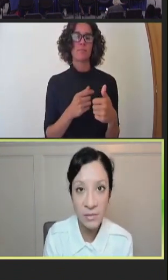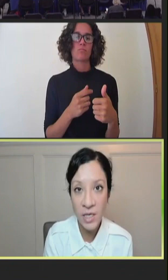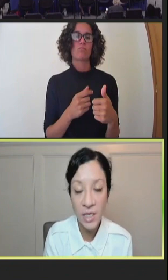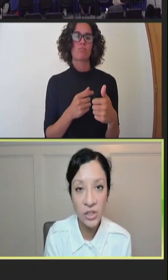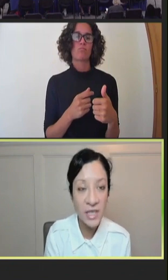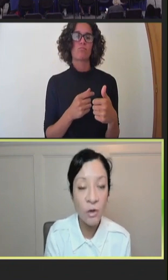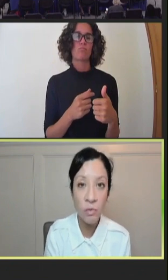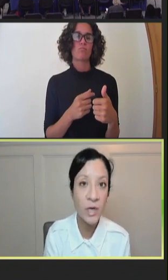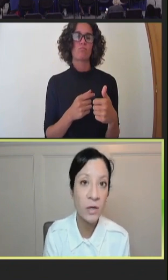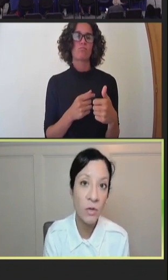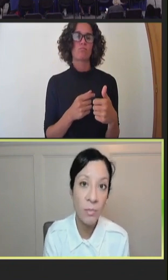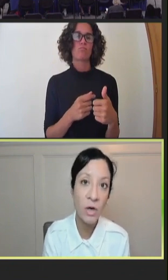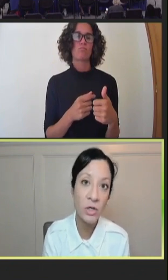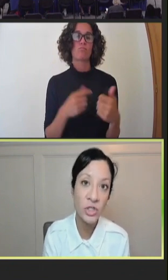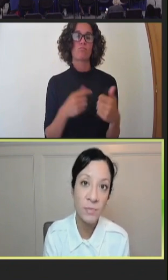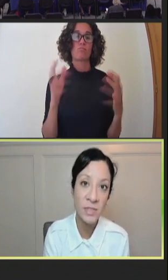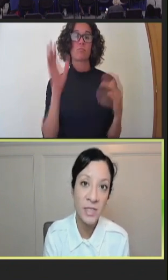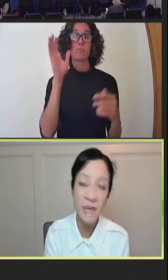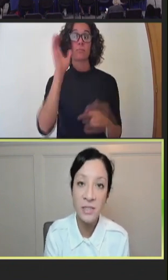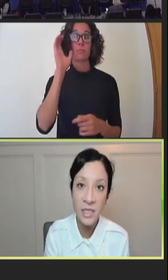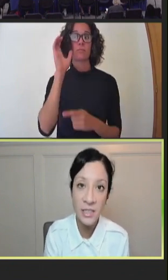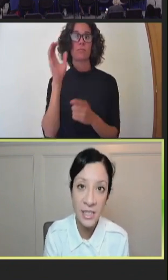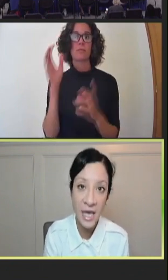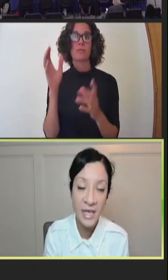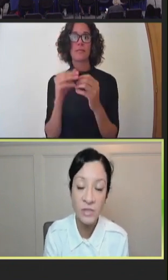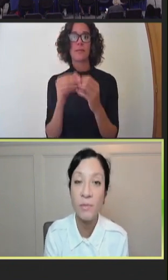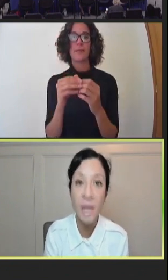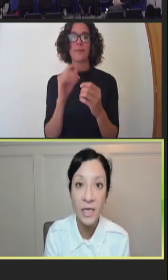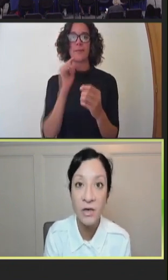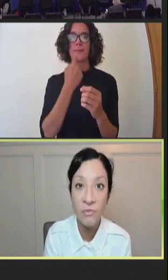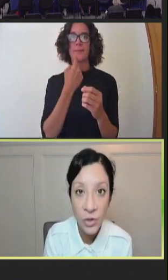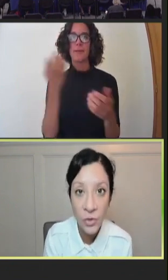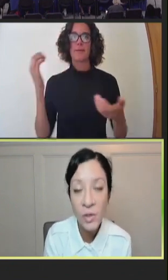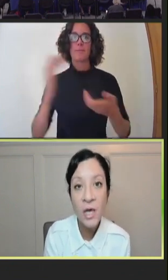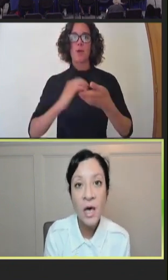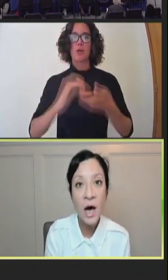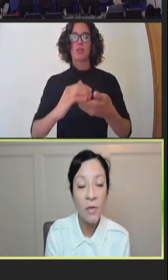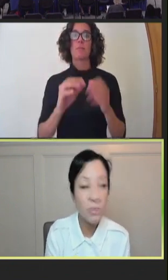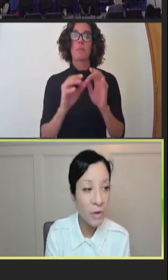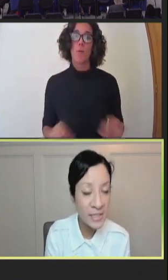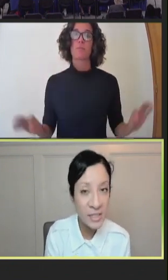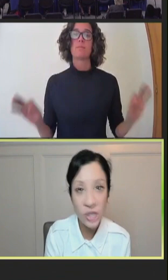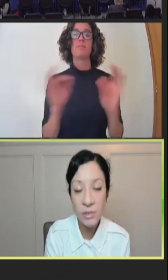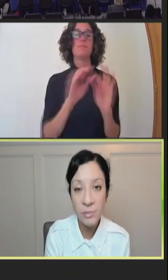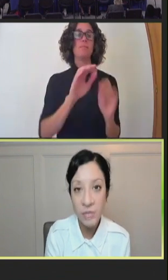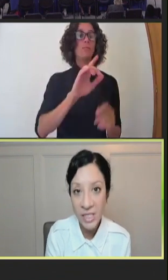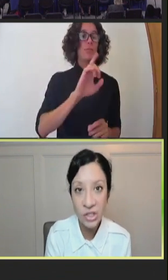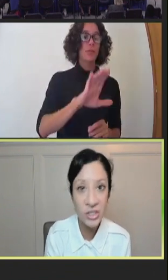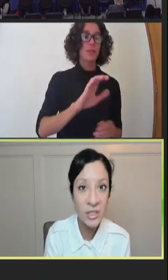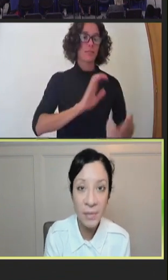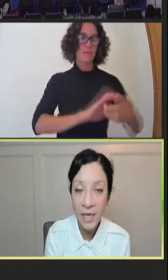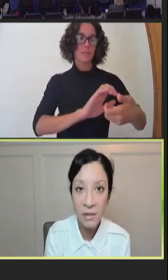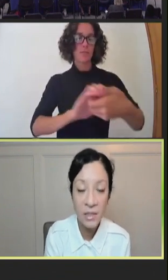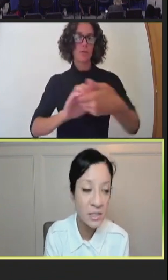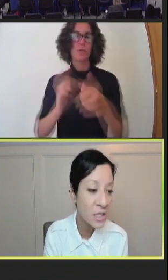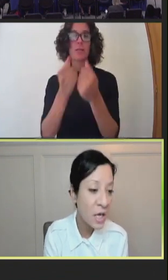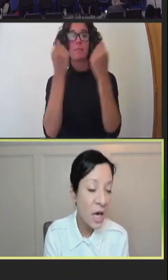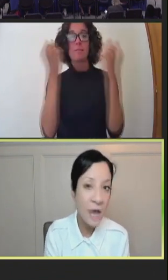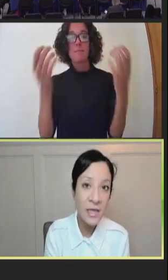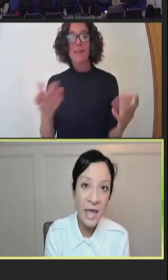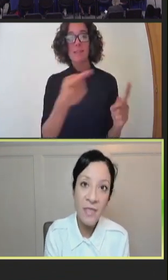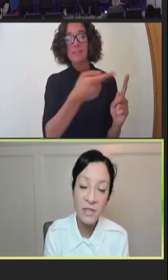from this meeting just how critical the partnerships that CDC has with many of you, the presenters and the